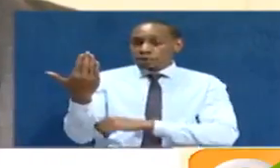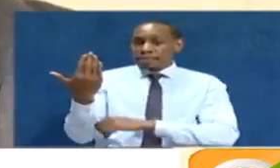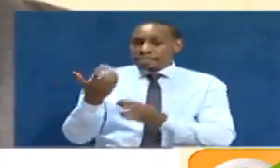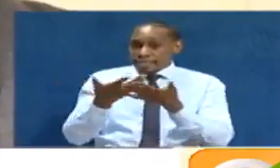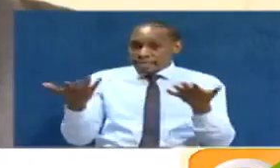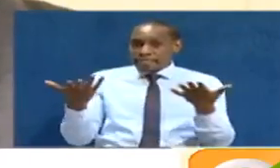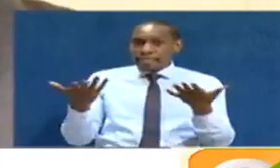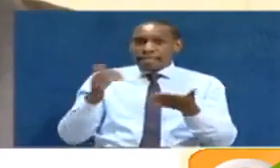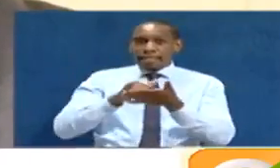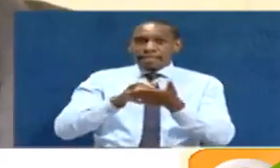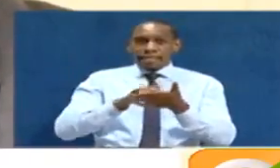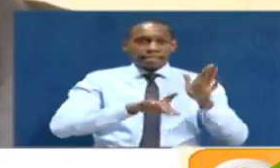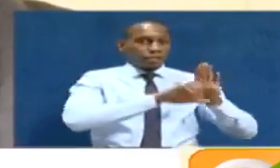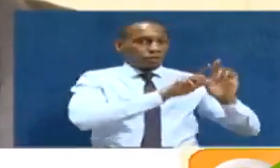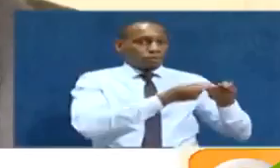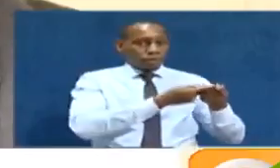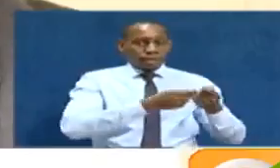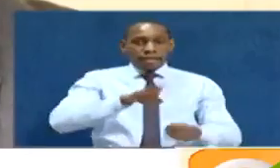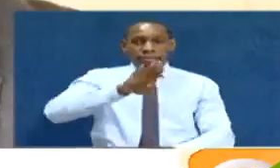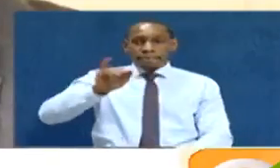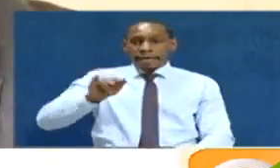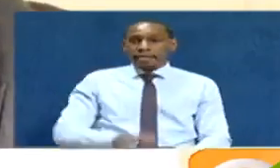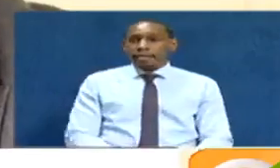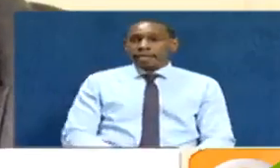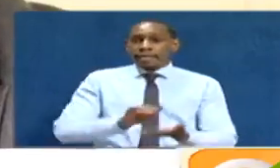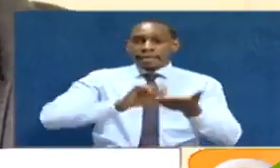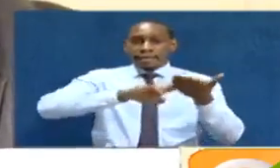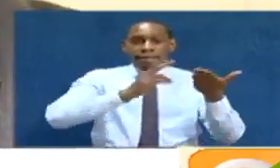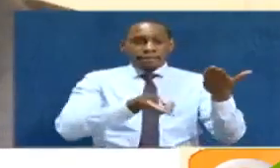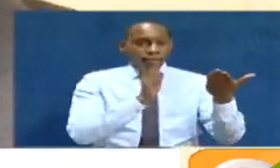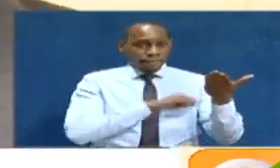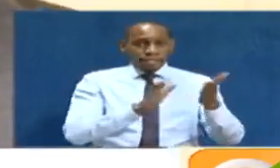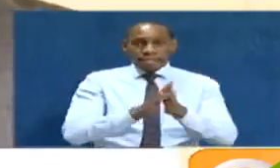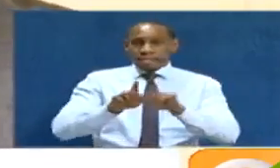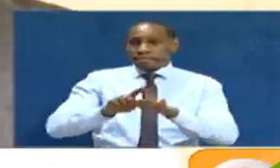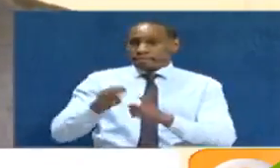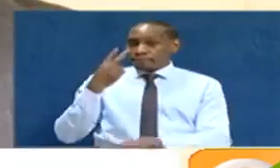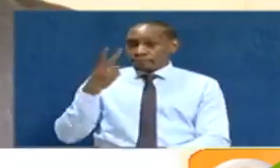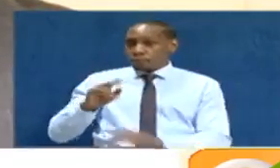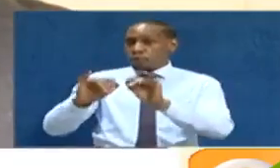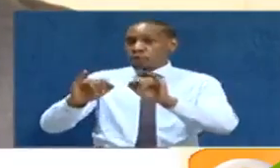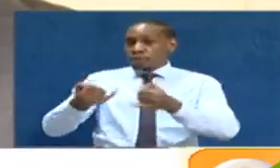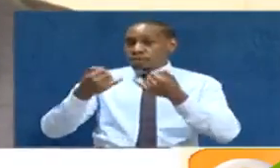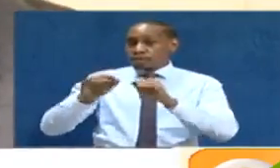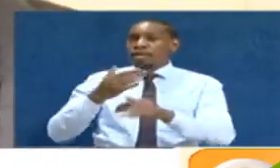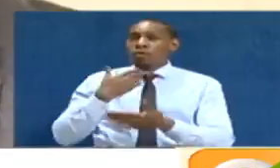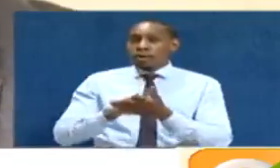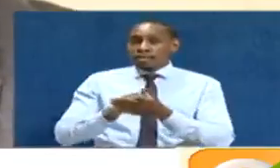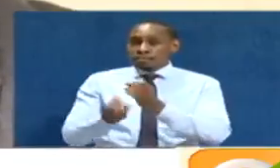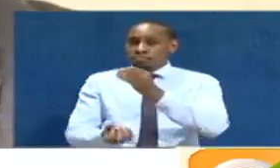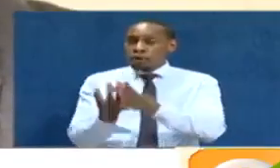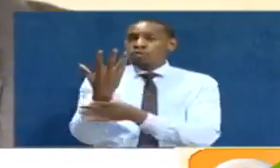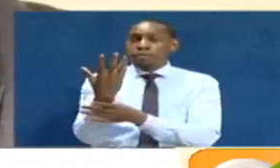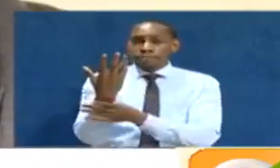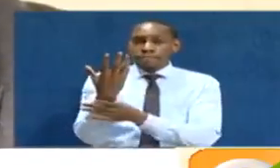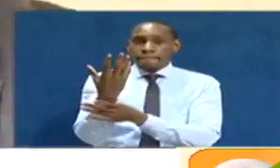document, then they will have legally sunk BBI. That has failed, and this is, to me, just a new attempt at trying to come up